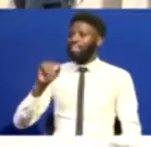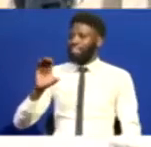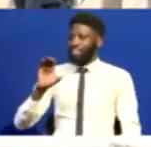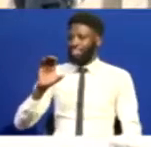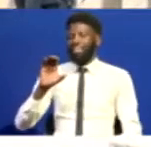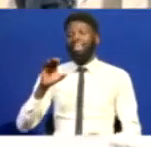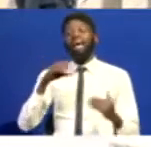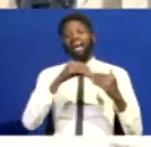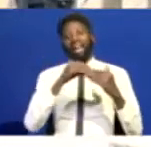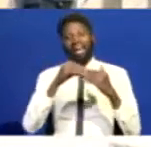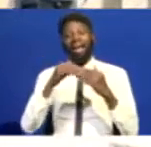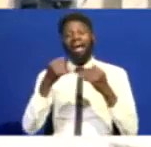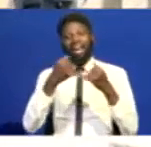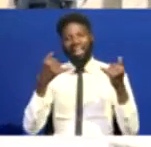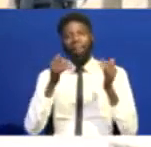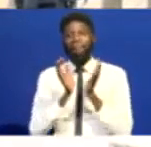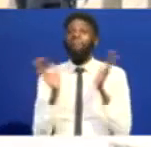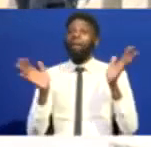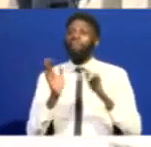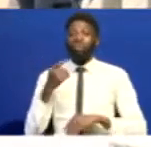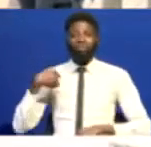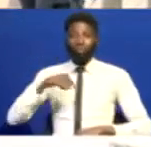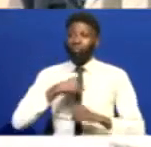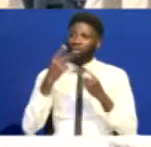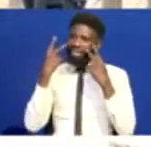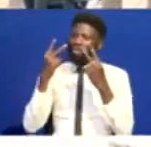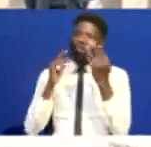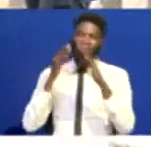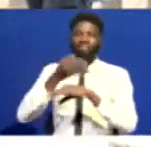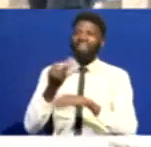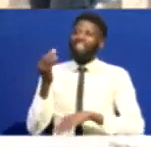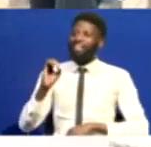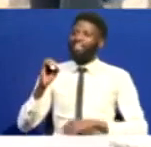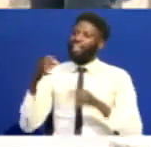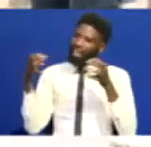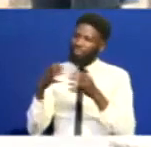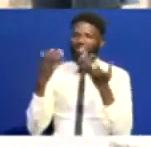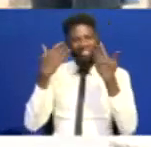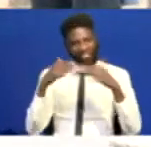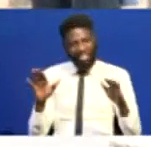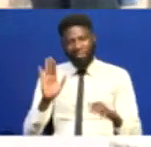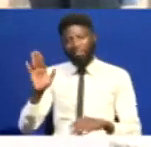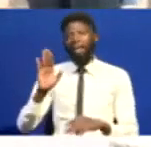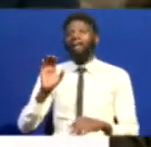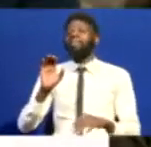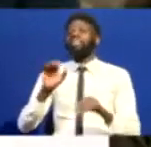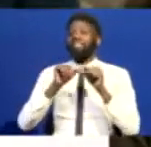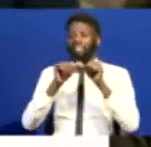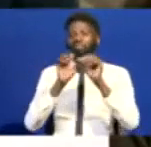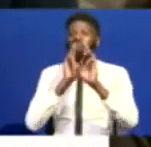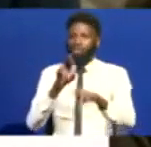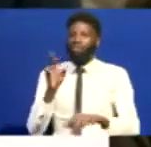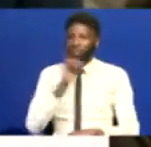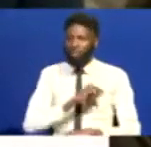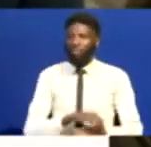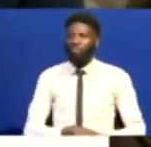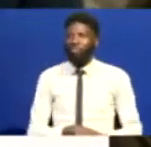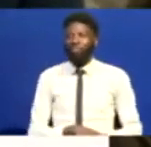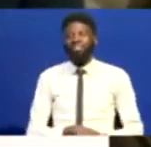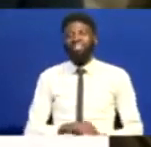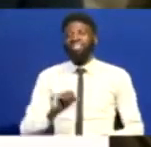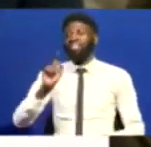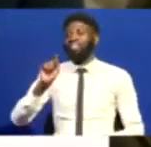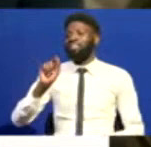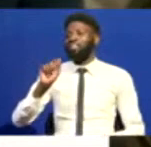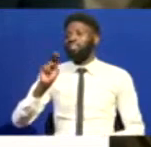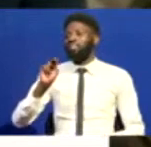seen close to 30 companies have done integrated reporting and 11 have done sustainability reporting. Stanbic is also targeting to